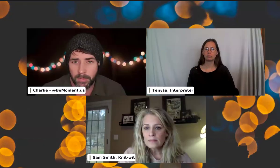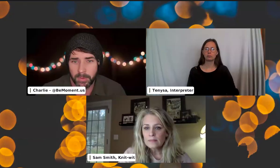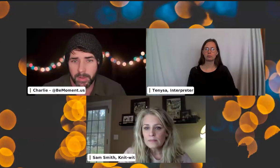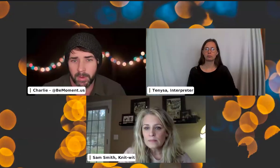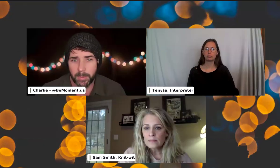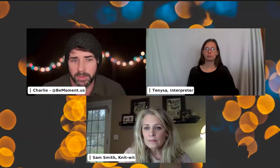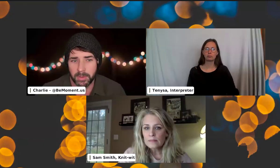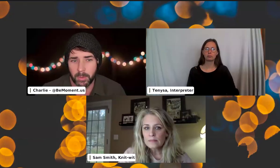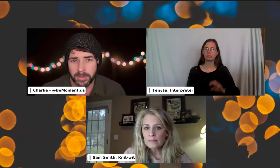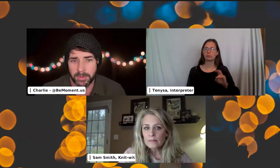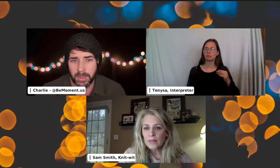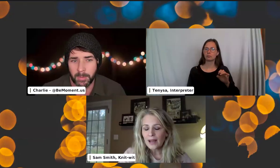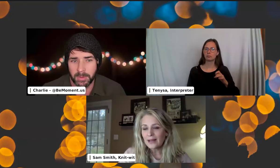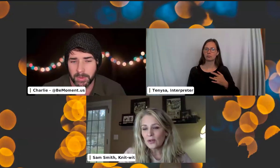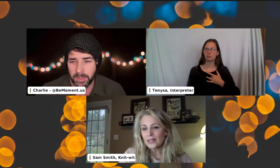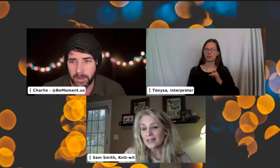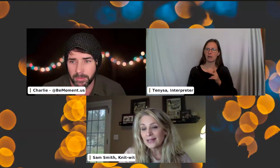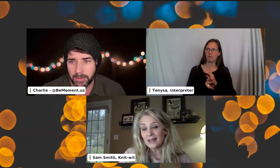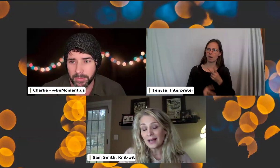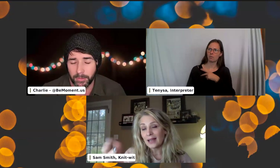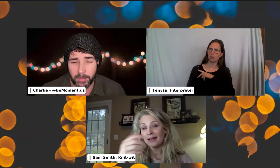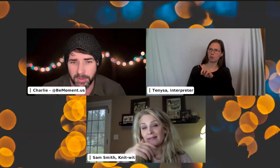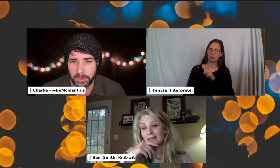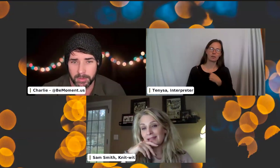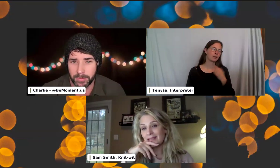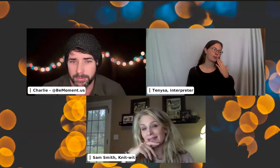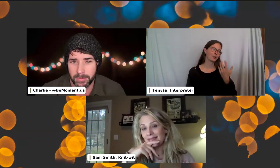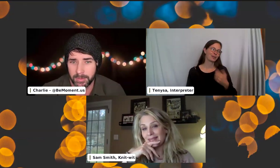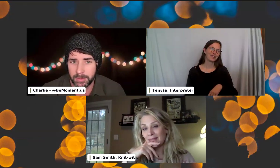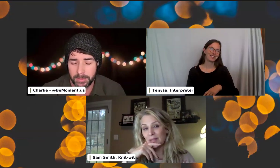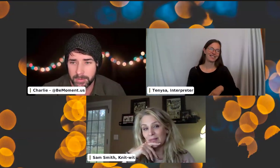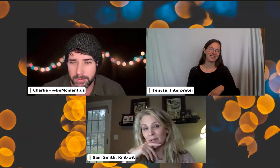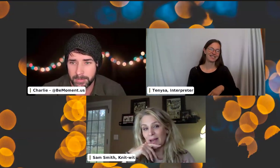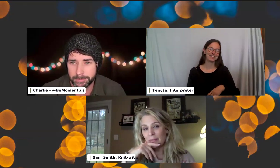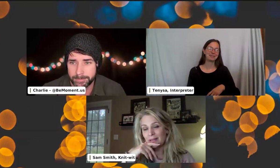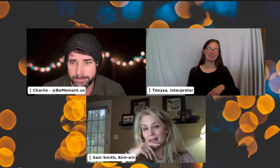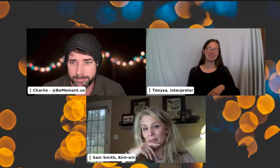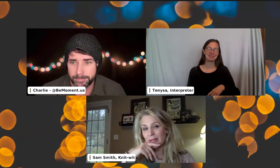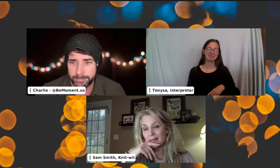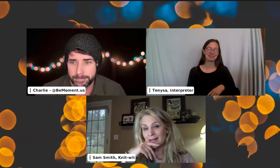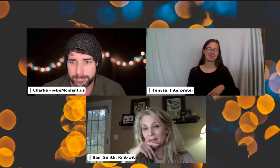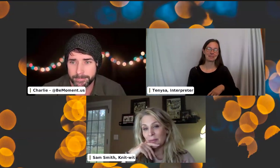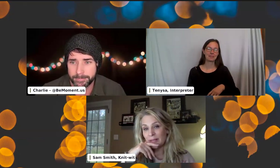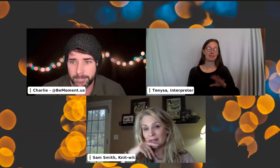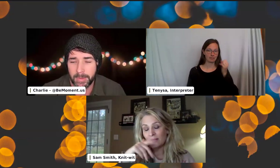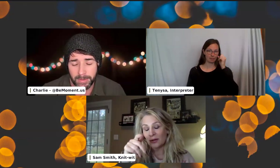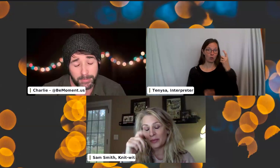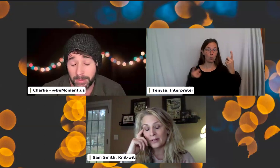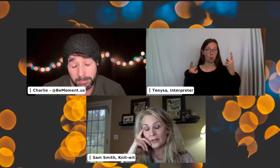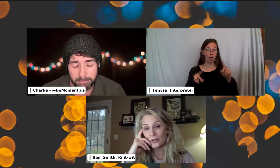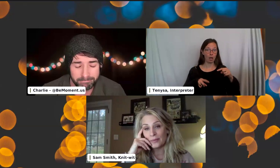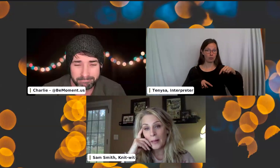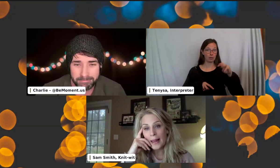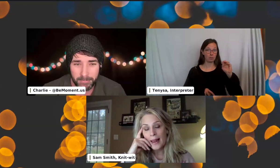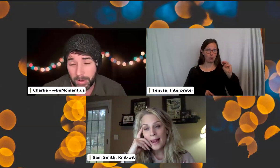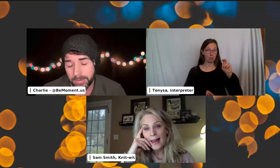It feels like a very personal question, Sam. I know. Listen, I, this is what, what happens at Momentus stays at Momentus until you